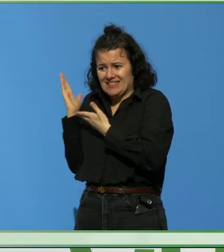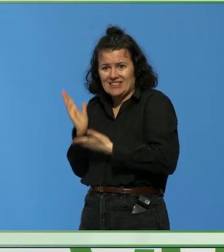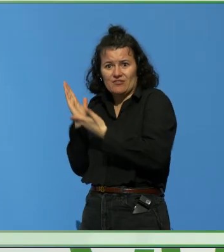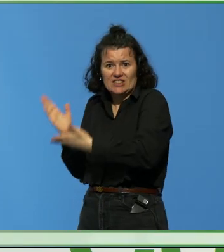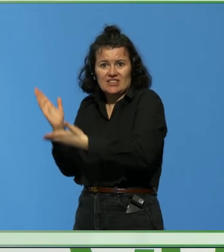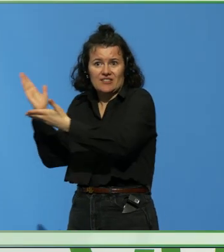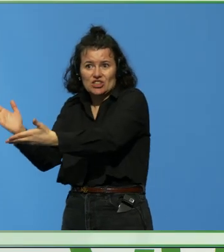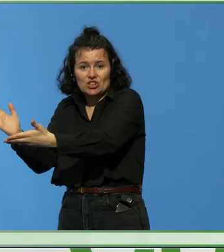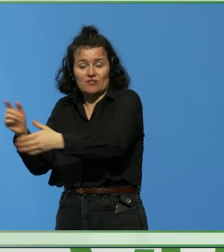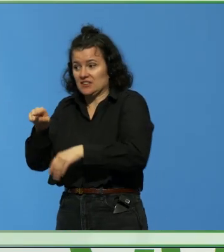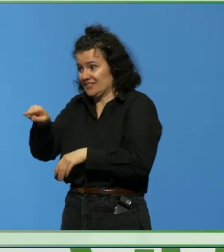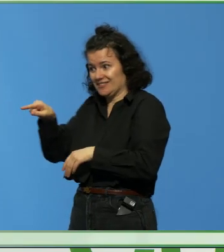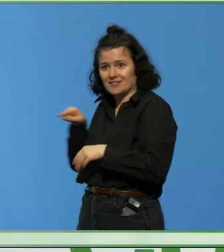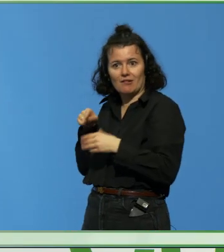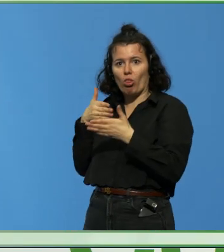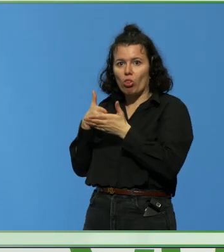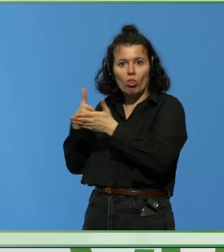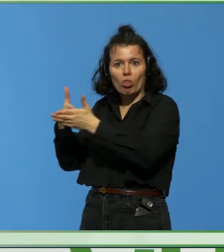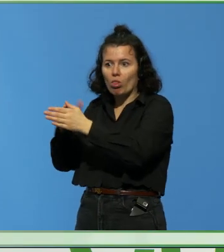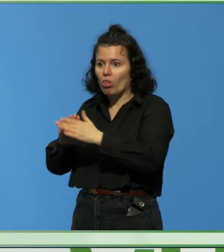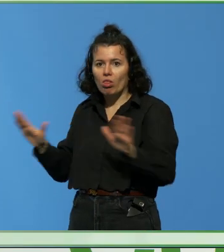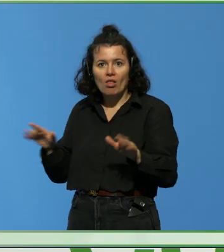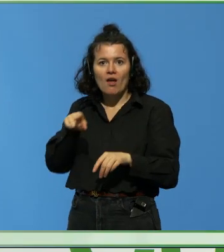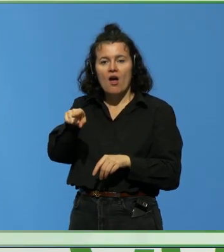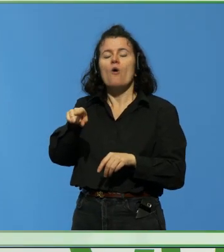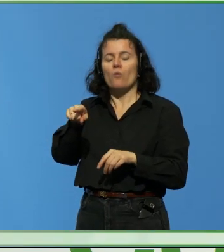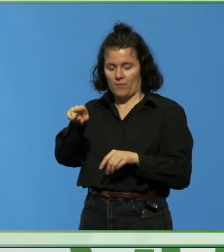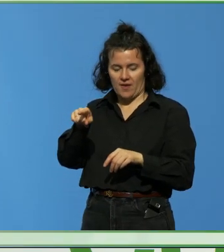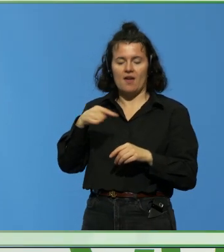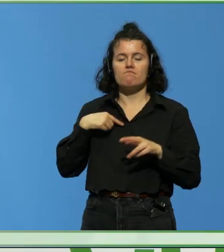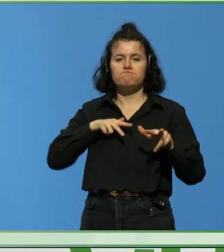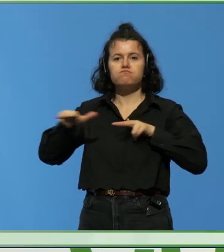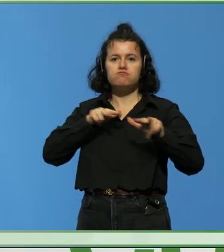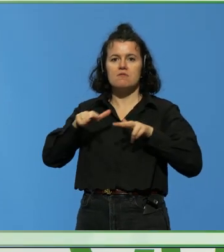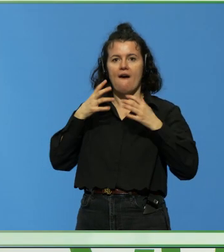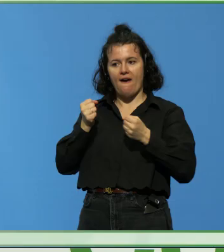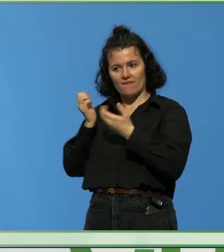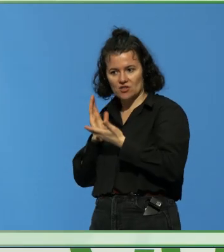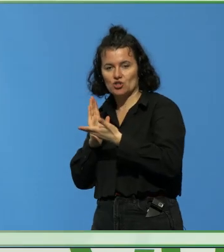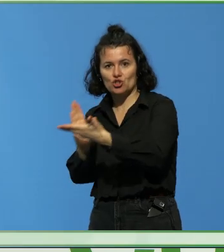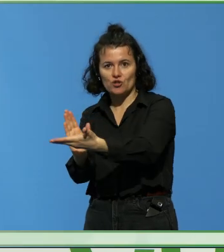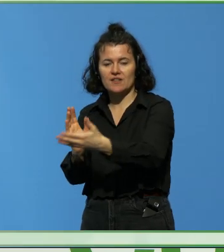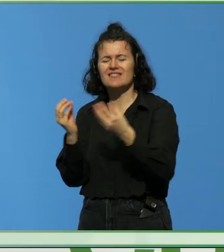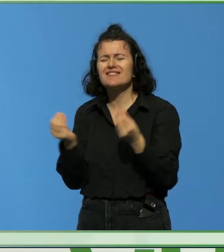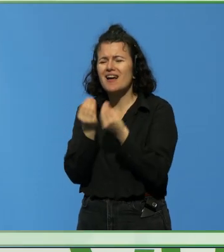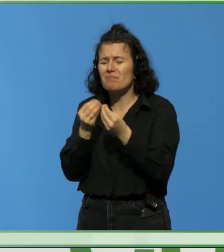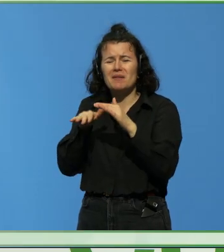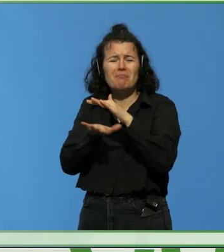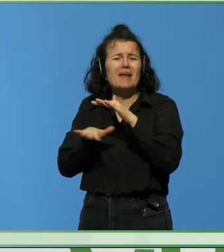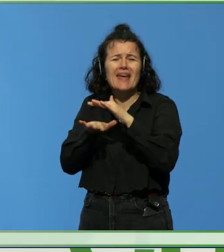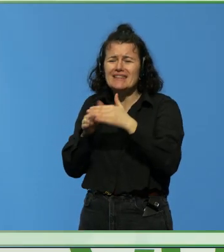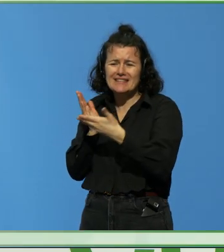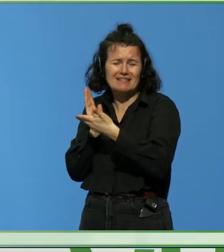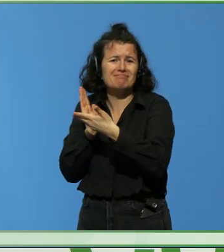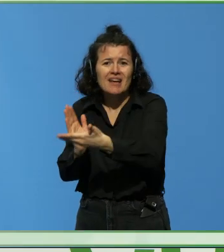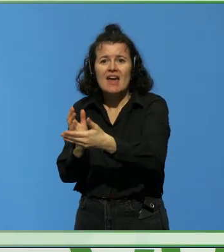at their homes. So they have this information that how to access, what kind of services they can get, how to respond